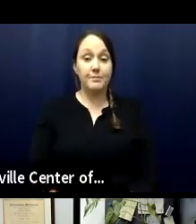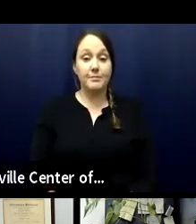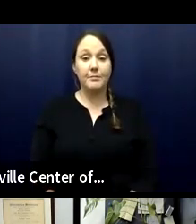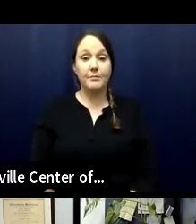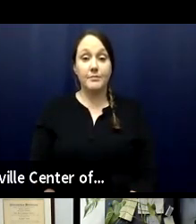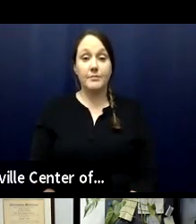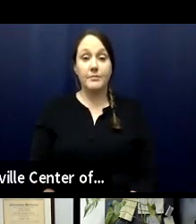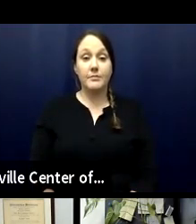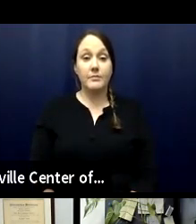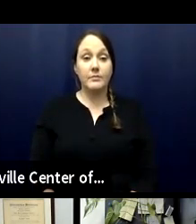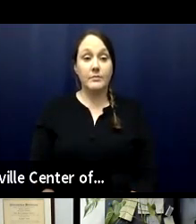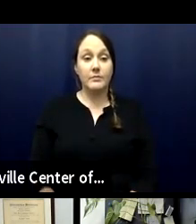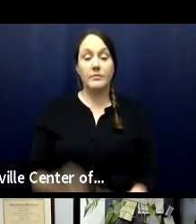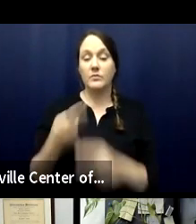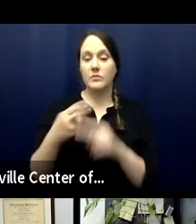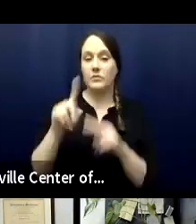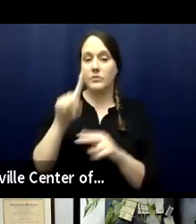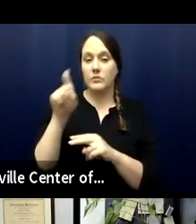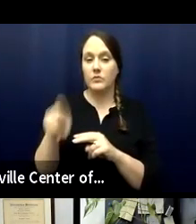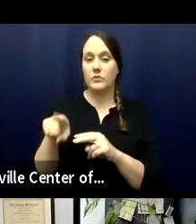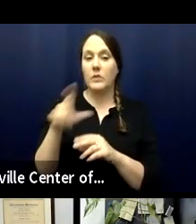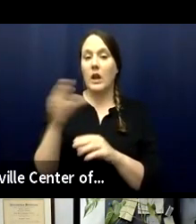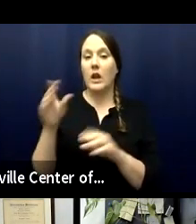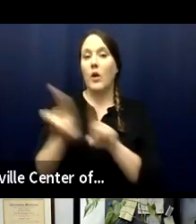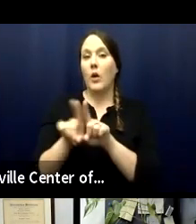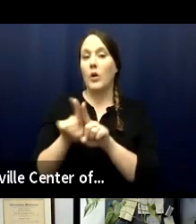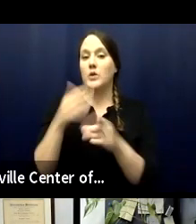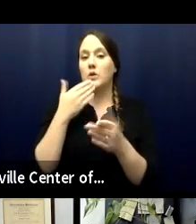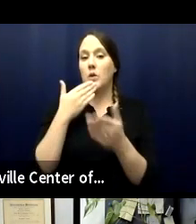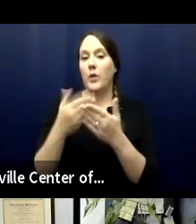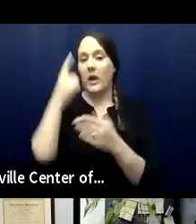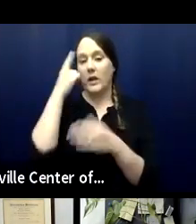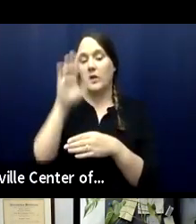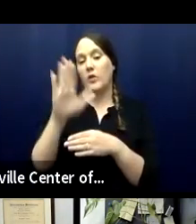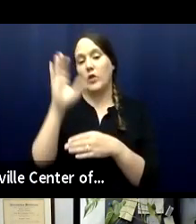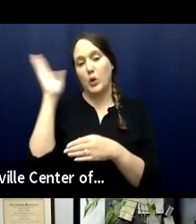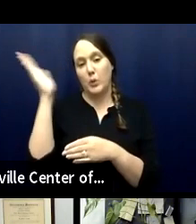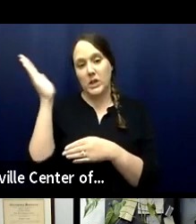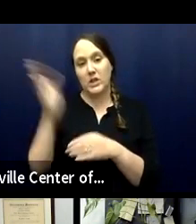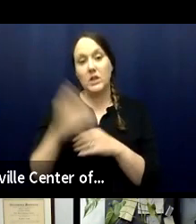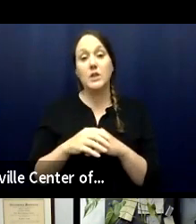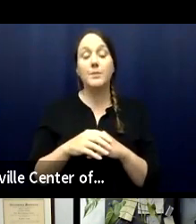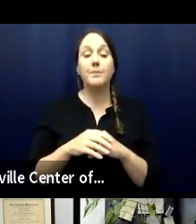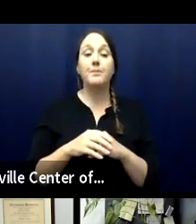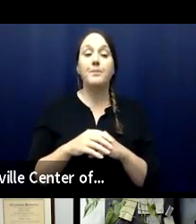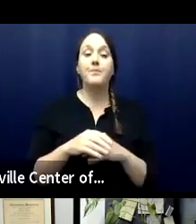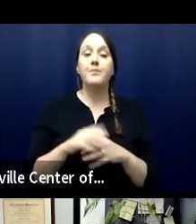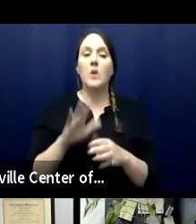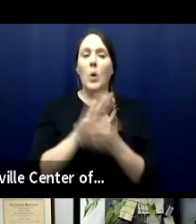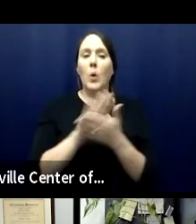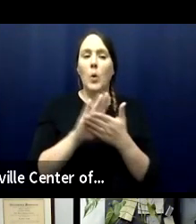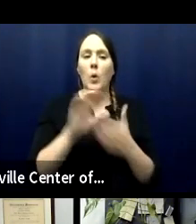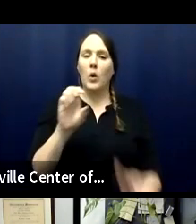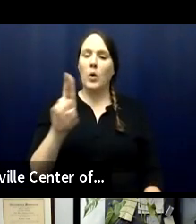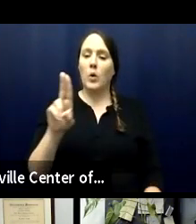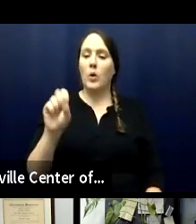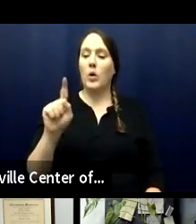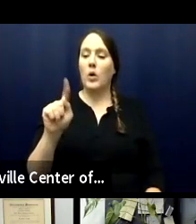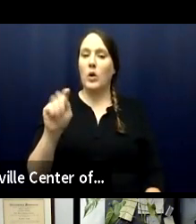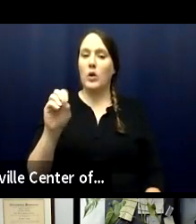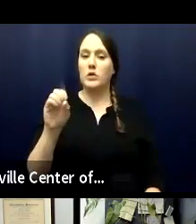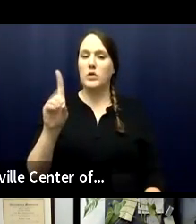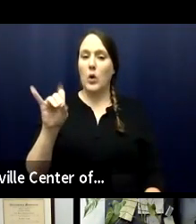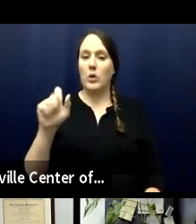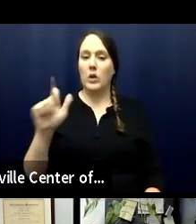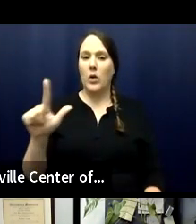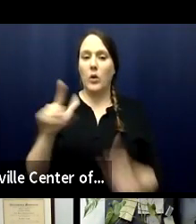Right. Dr. Gosher, just a quick question, and also thank you for that presentation. So just on the custodial piece, I guess thinking from a